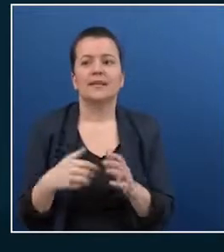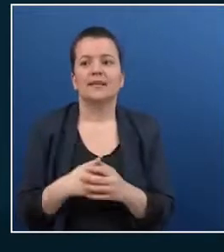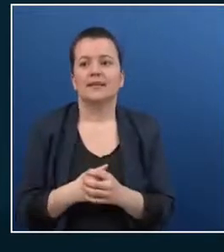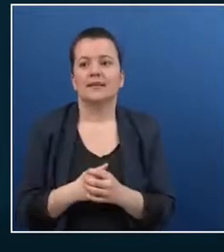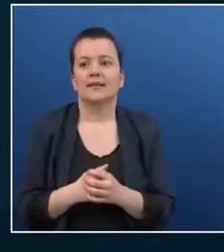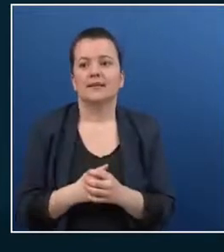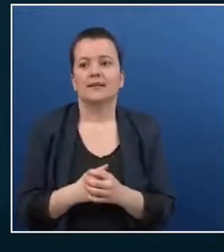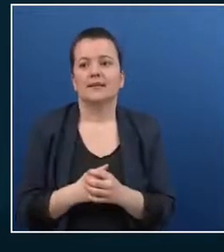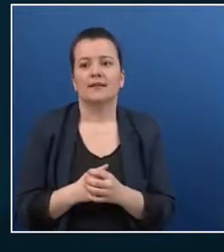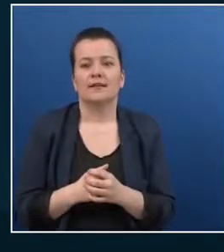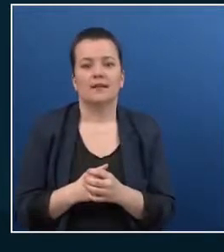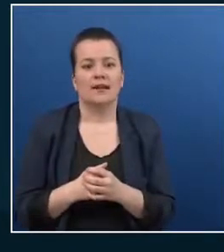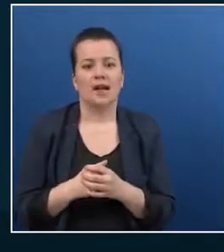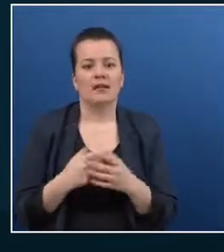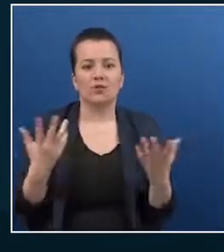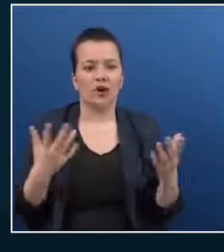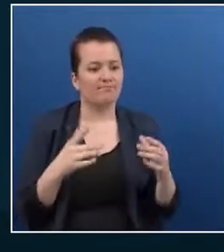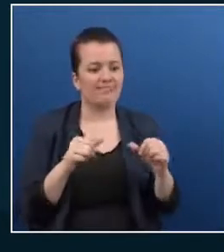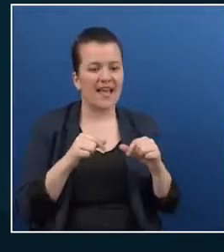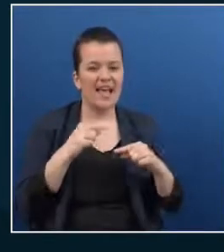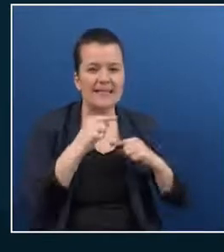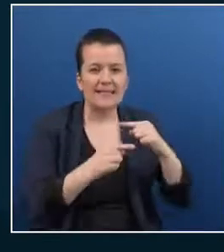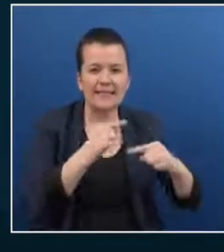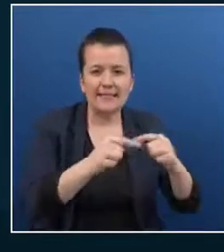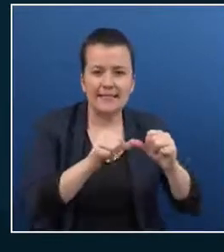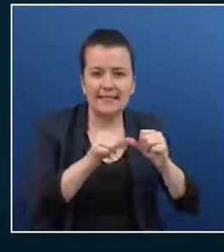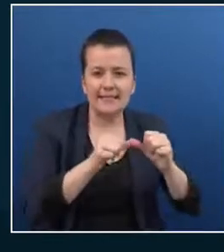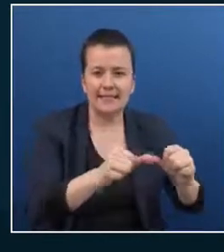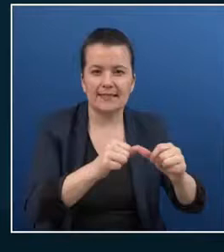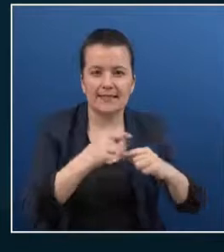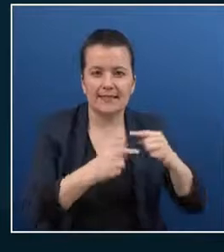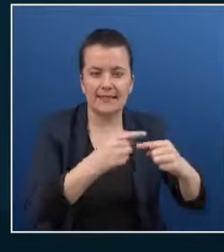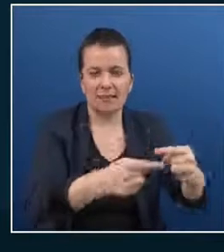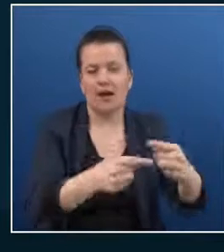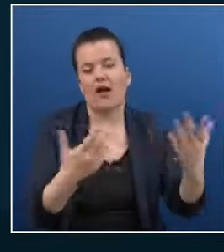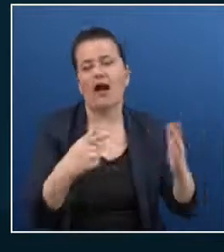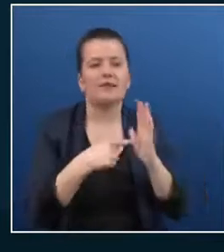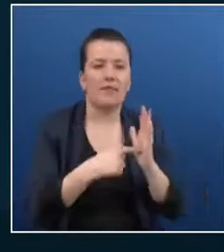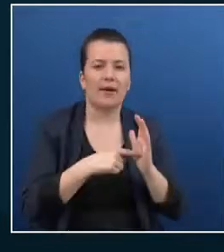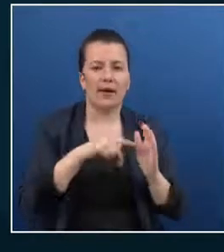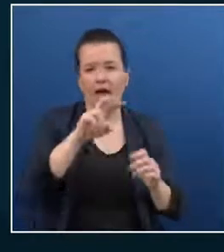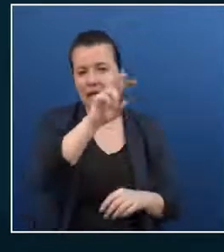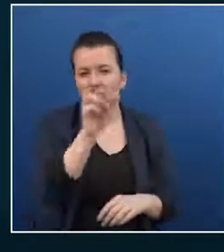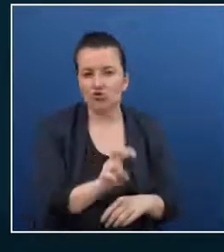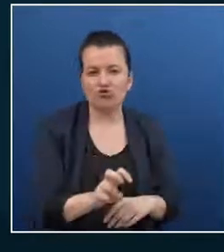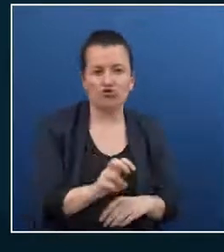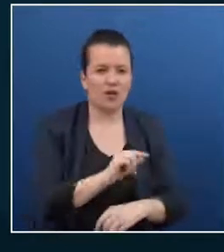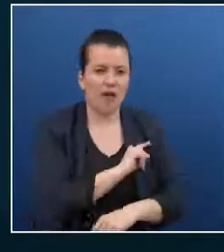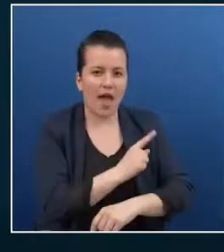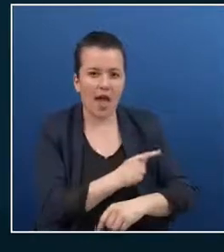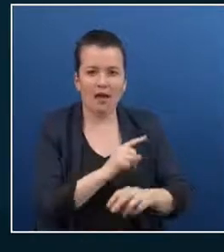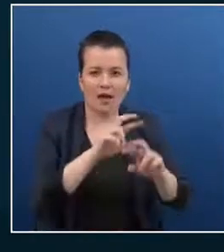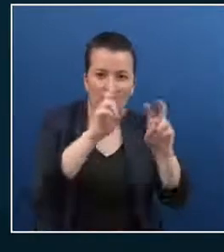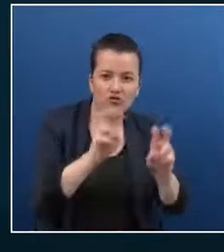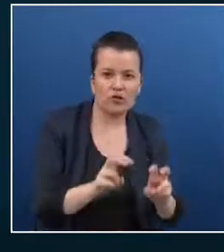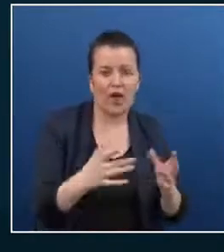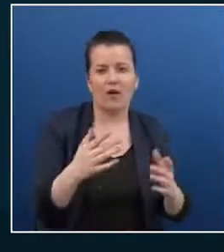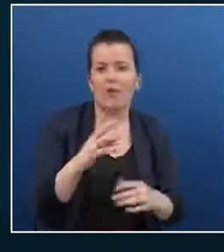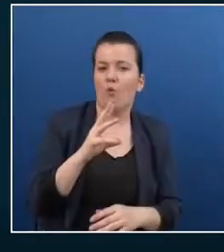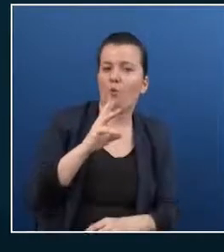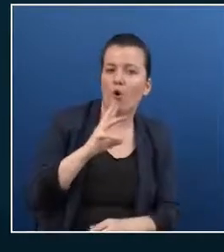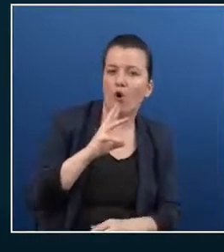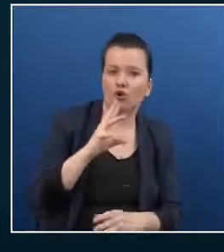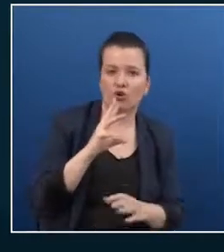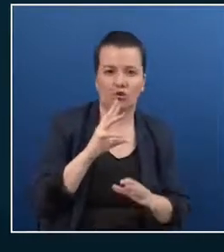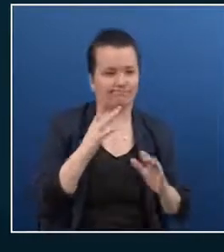of sustainability, because when you think about smart energy, you think about smart water, you think about smart waste, all